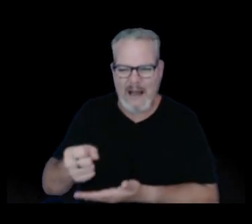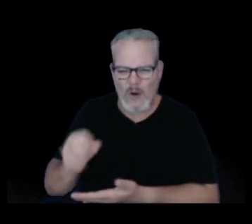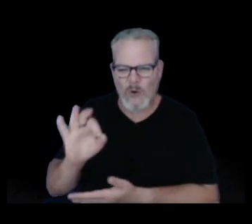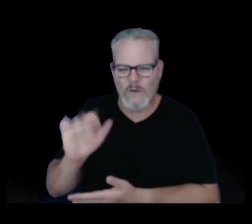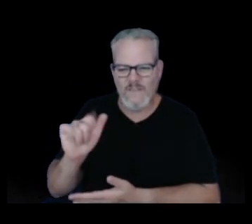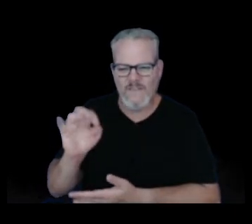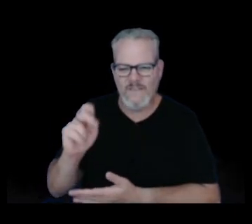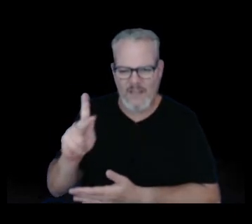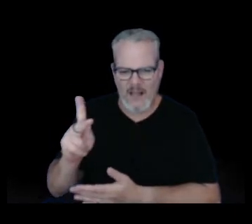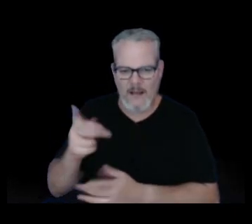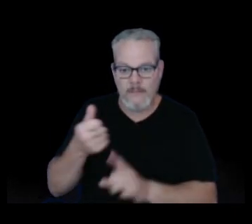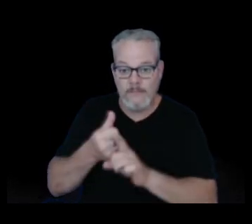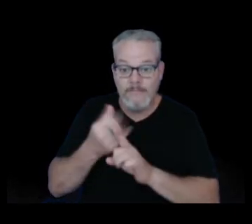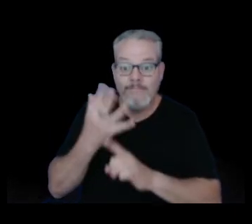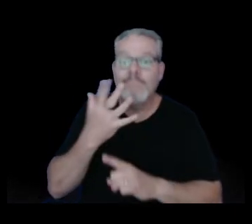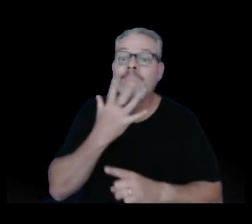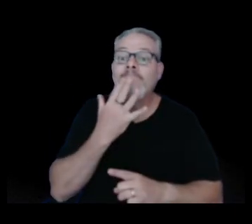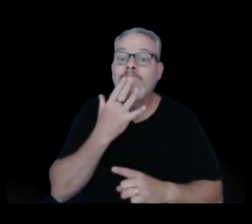depth here.